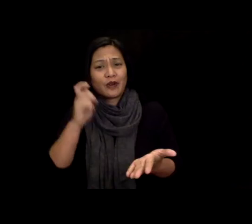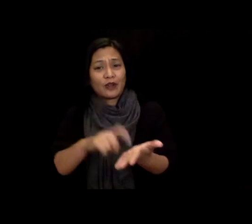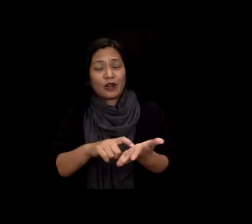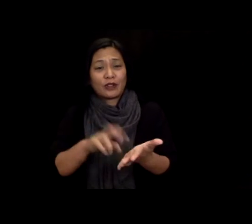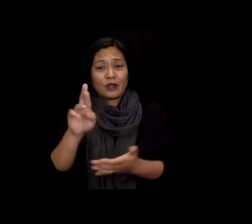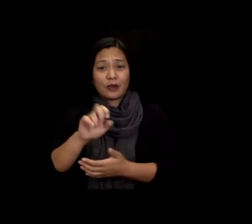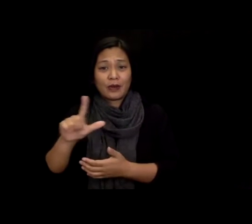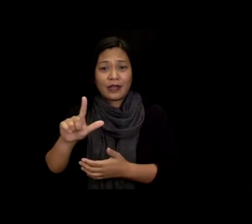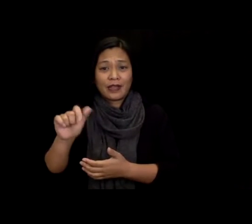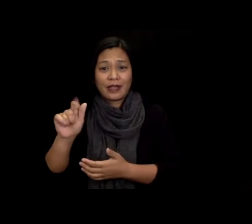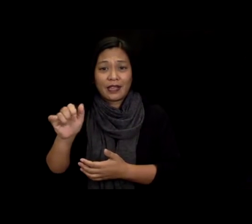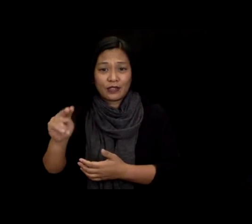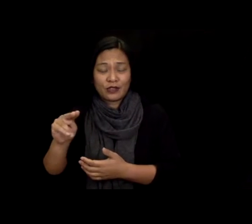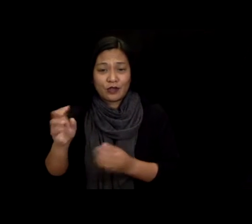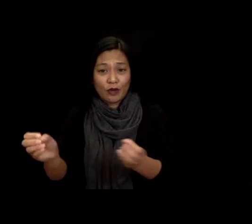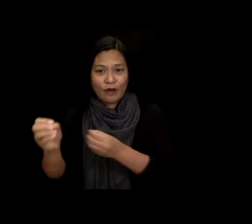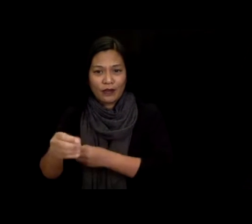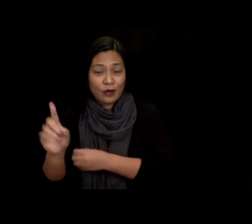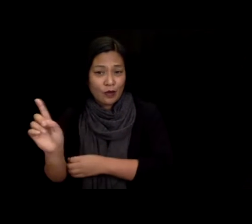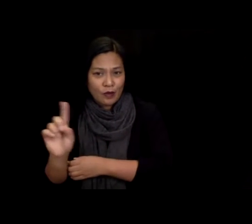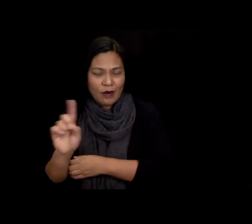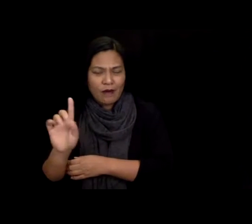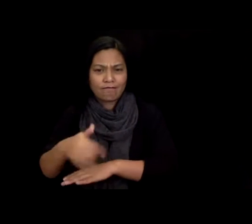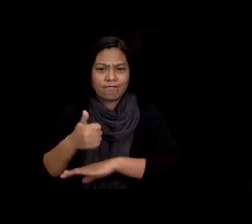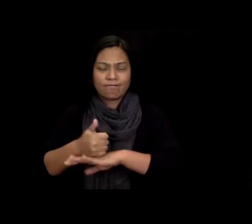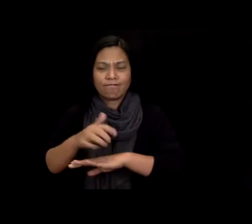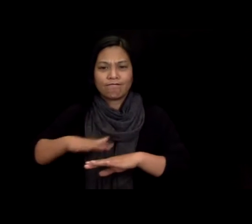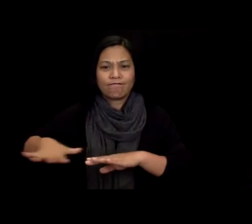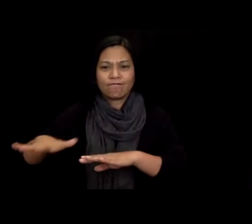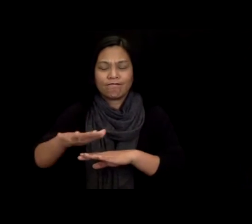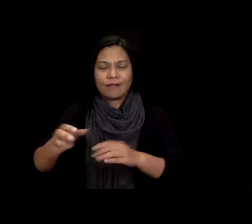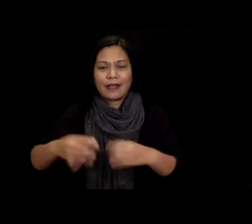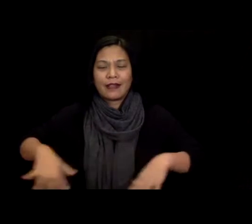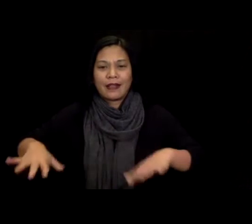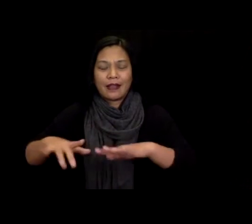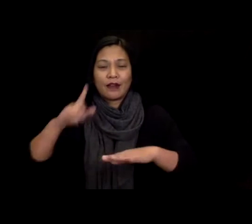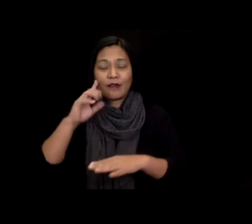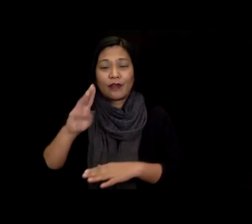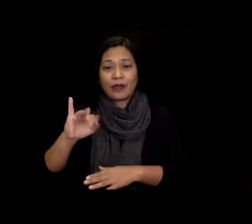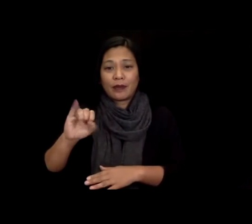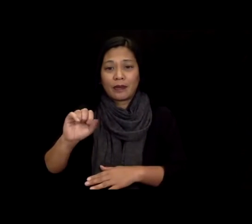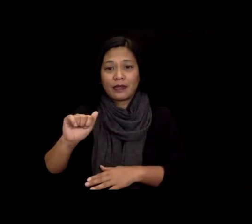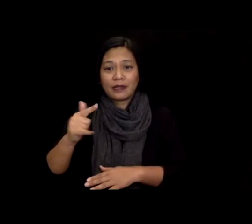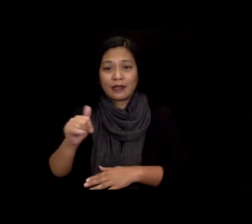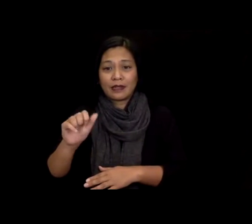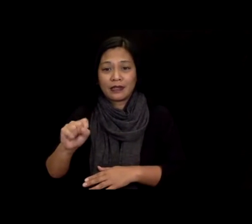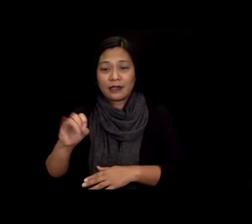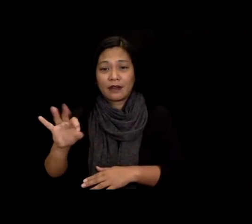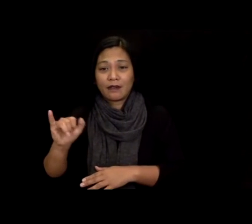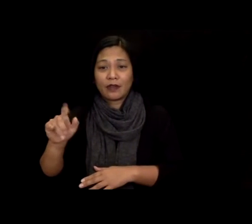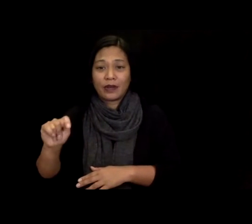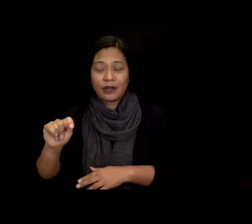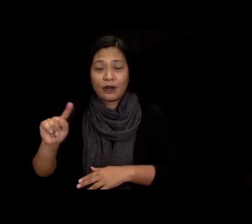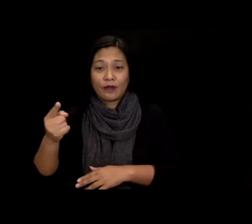Asians offices and main activities are located on the treaty territory of the Mississaugas of the Credit First